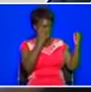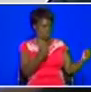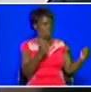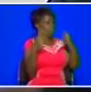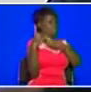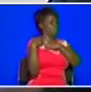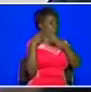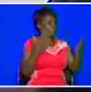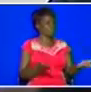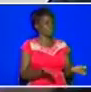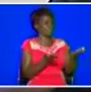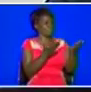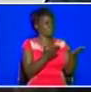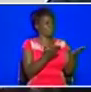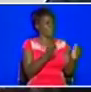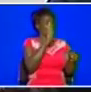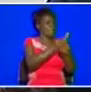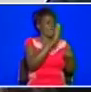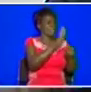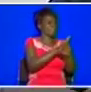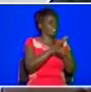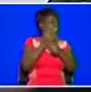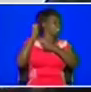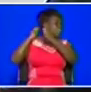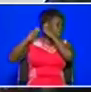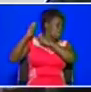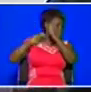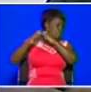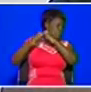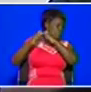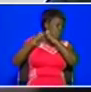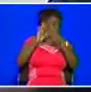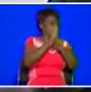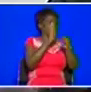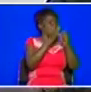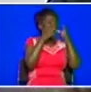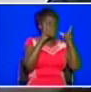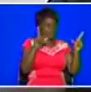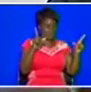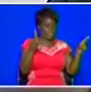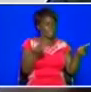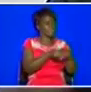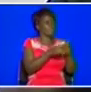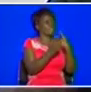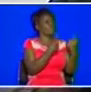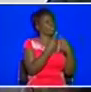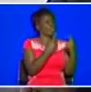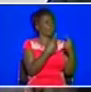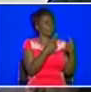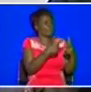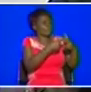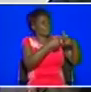mandate to promote multiculturalism and our multiple languages and cultures. We have talked about unleashing